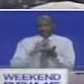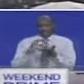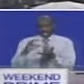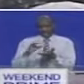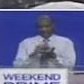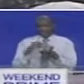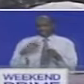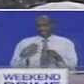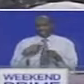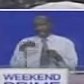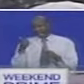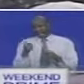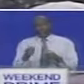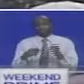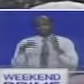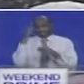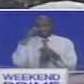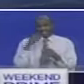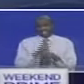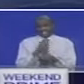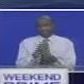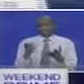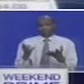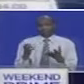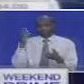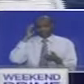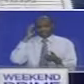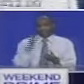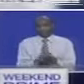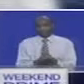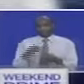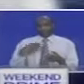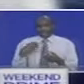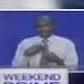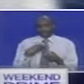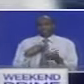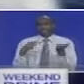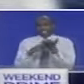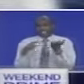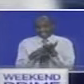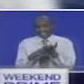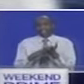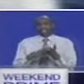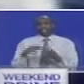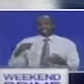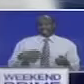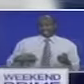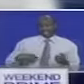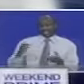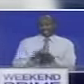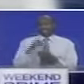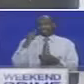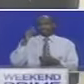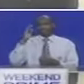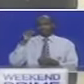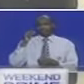then non-existent universities and university colleges like Intaita Taveta, Garissa, Kibabi, amongst